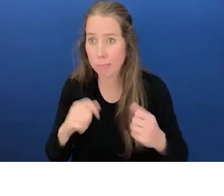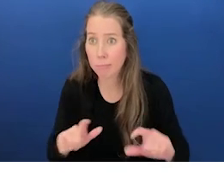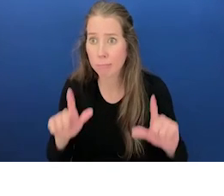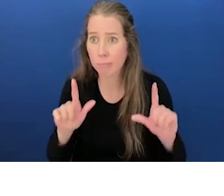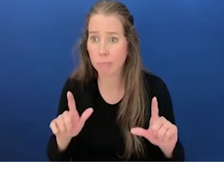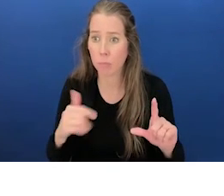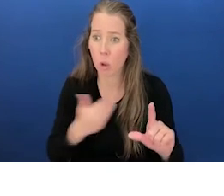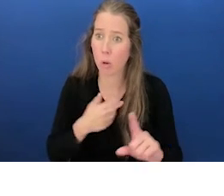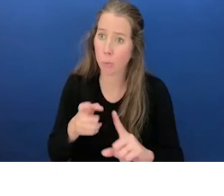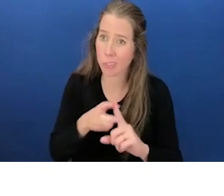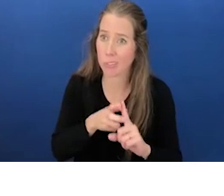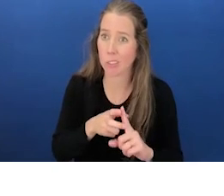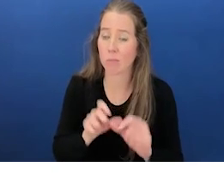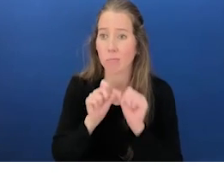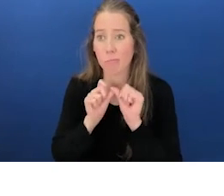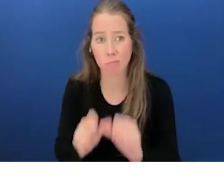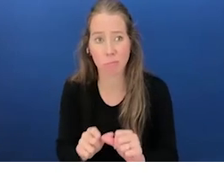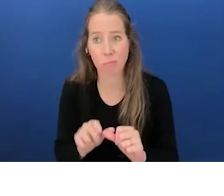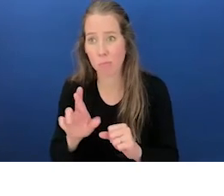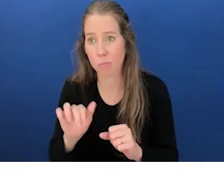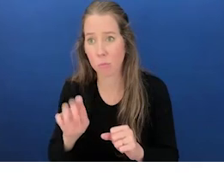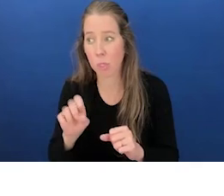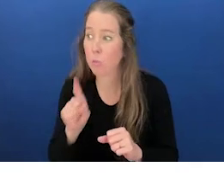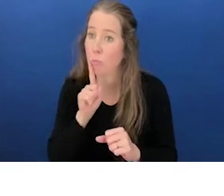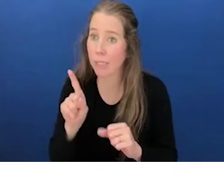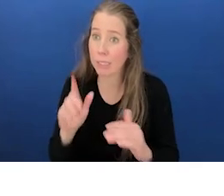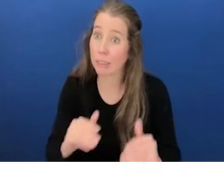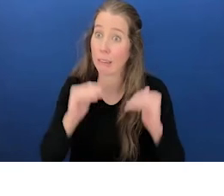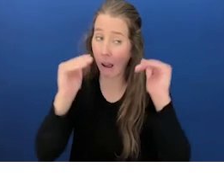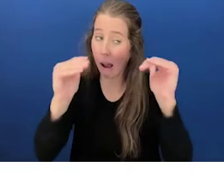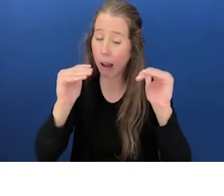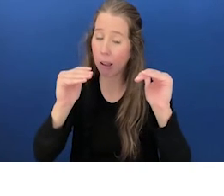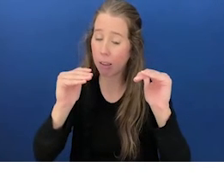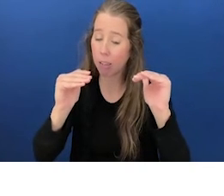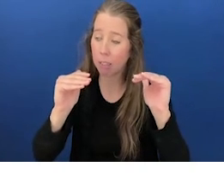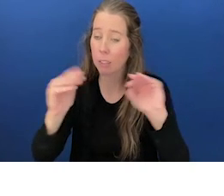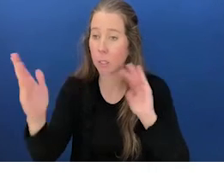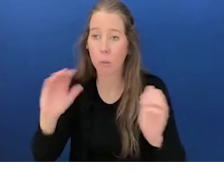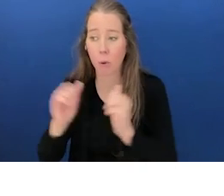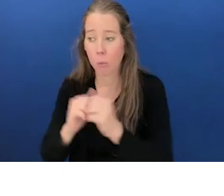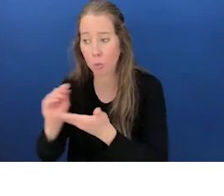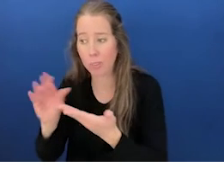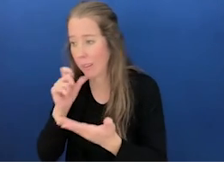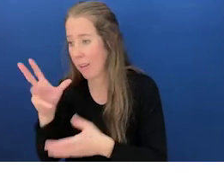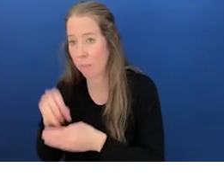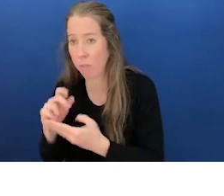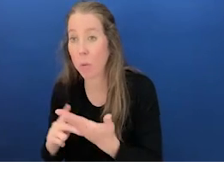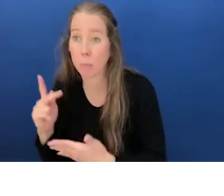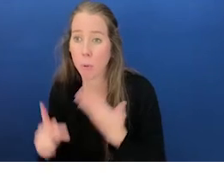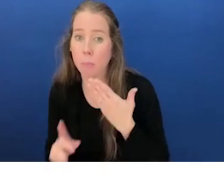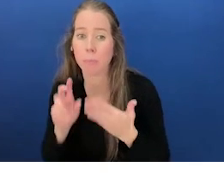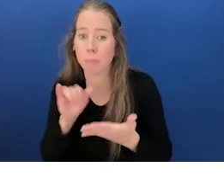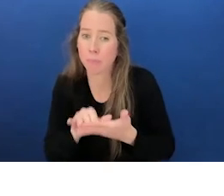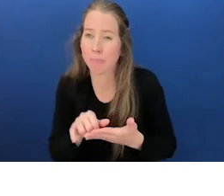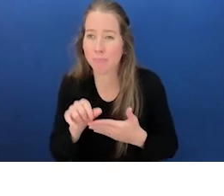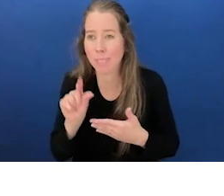are very high compared to, just general students that are not connected to any program. Okay, so it's kind of a glimpse on how we